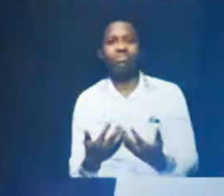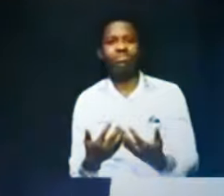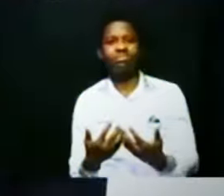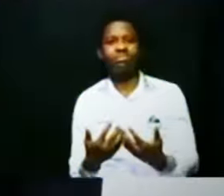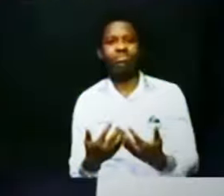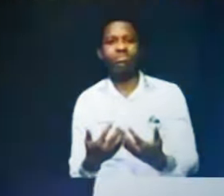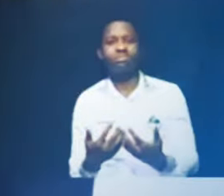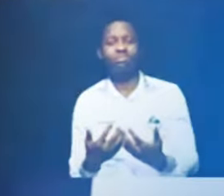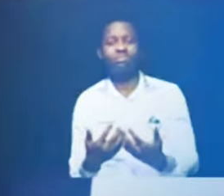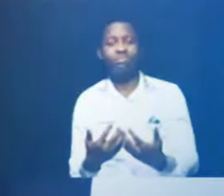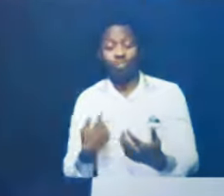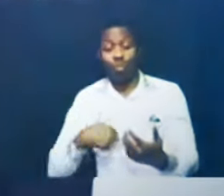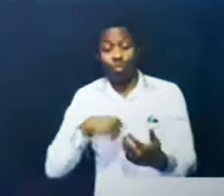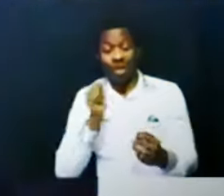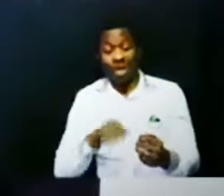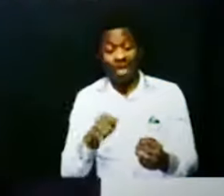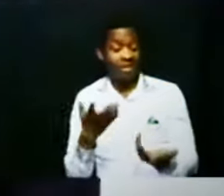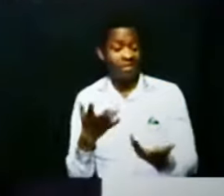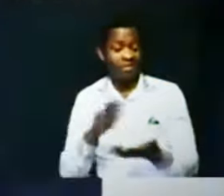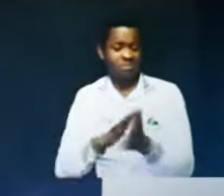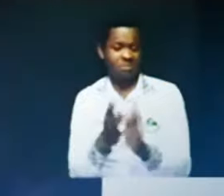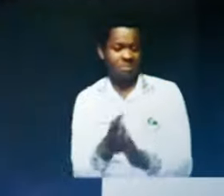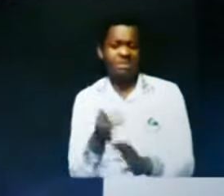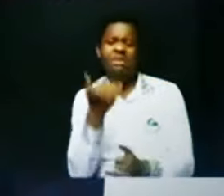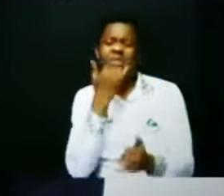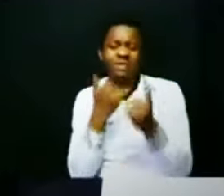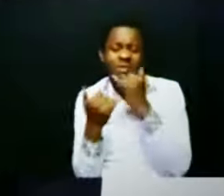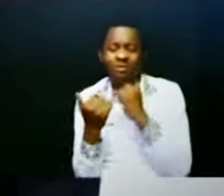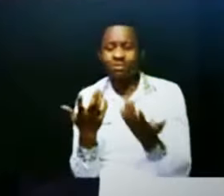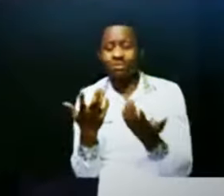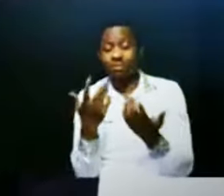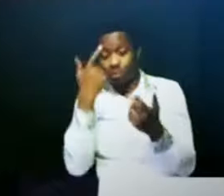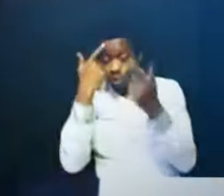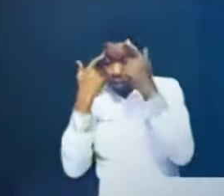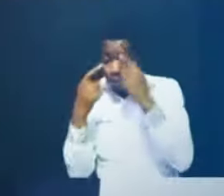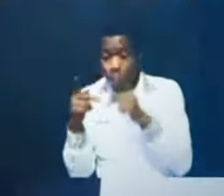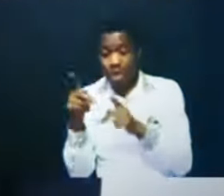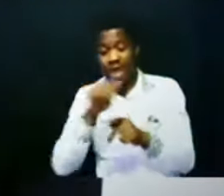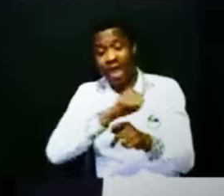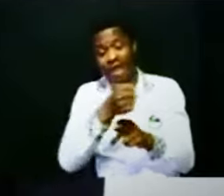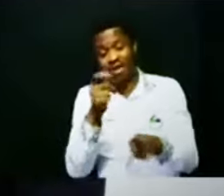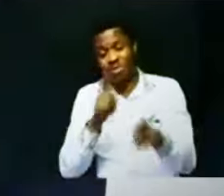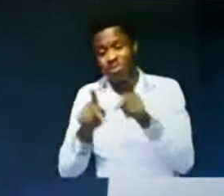We can take offense of someone's success and